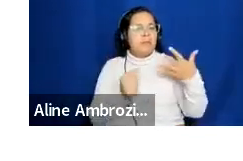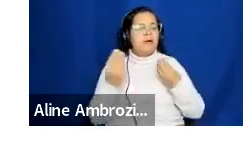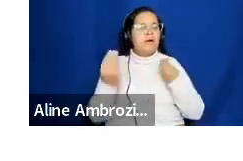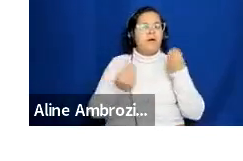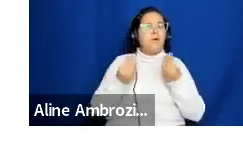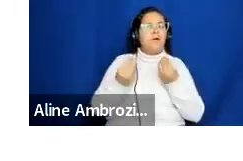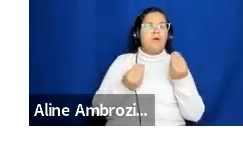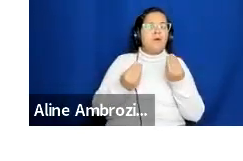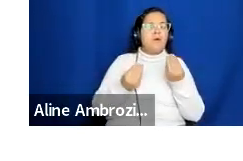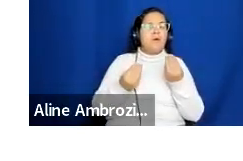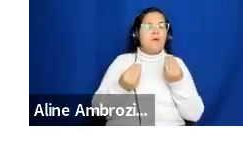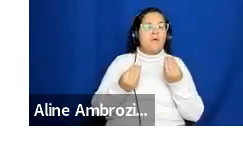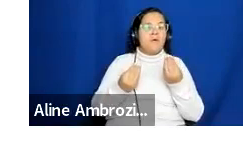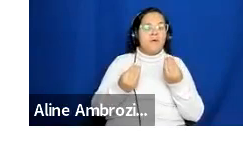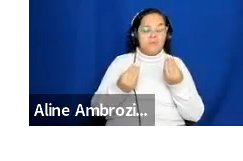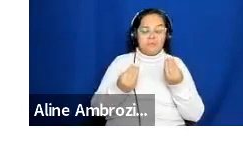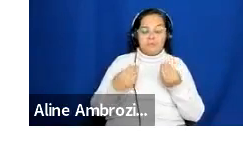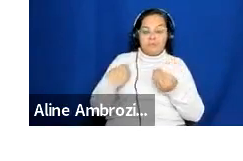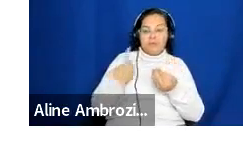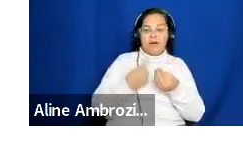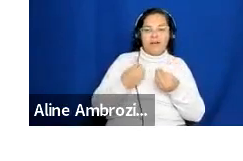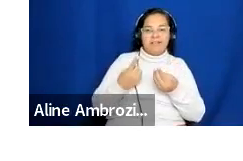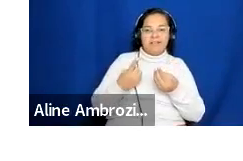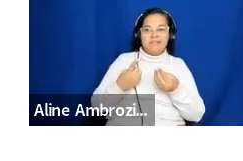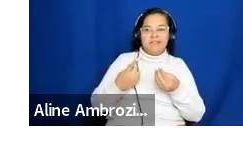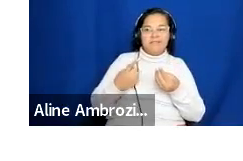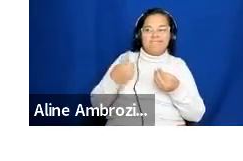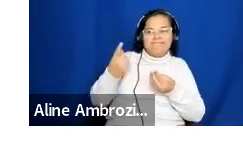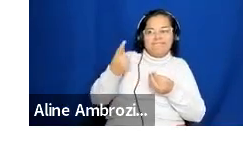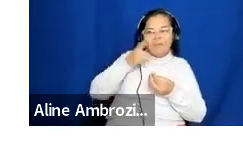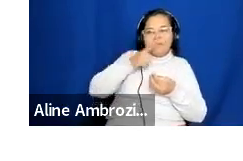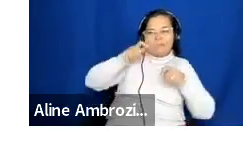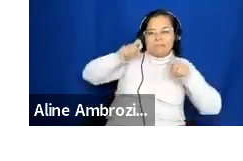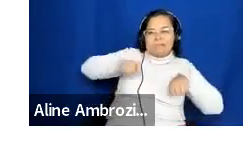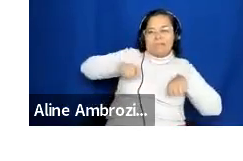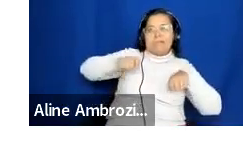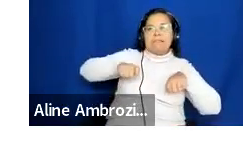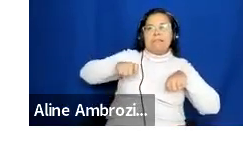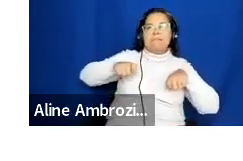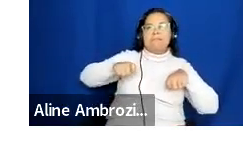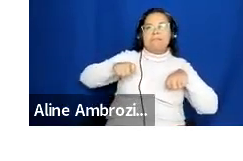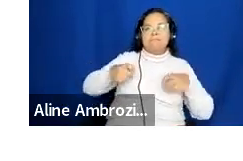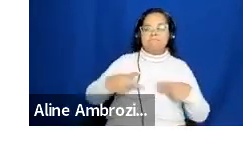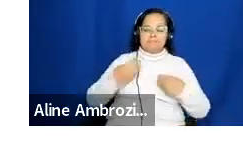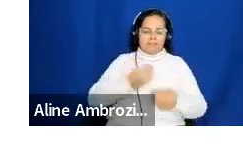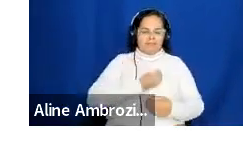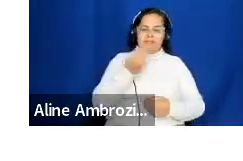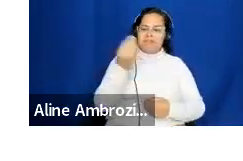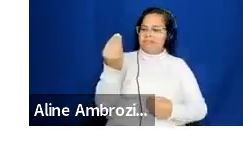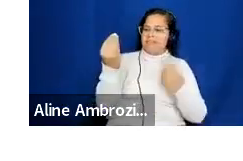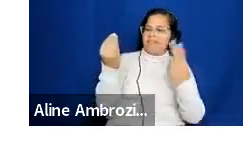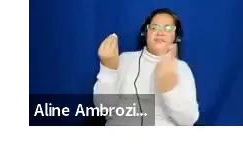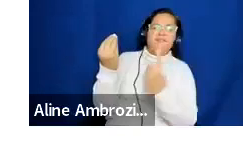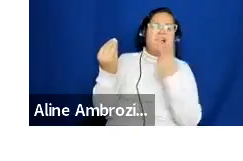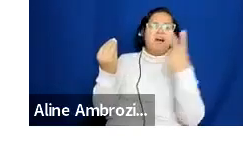of our human potential, our human nature. So those early